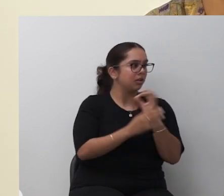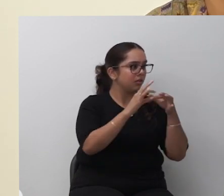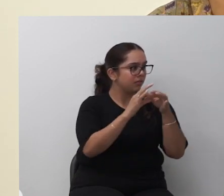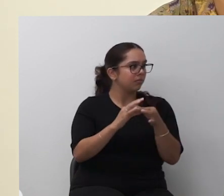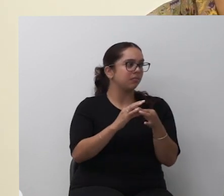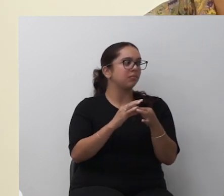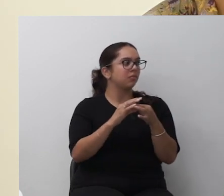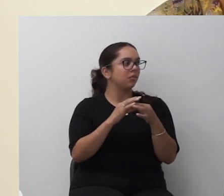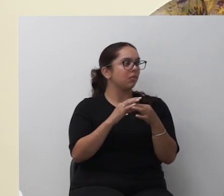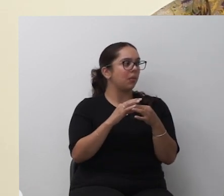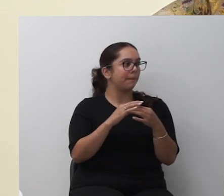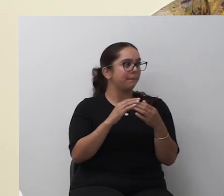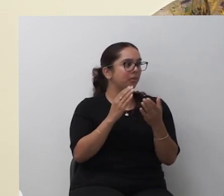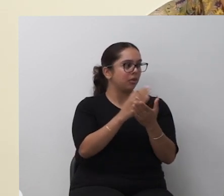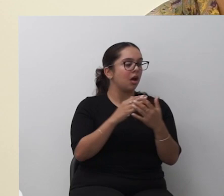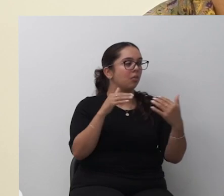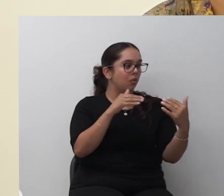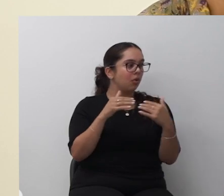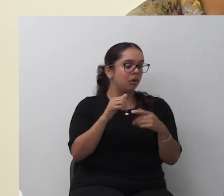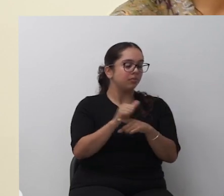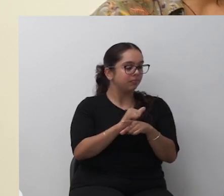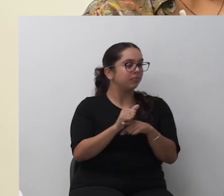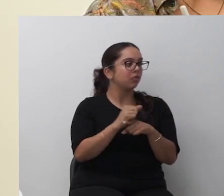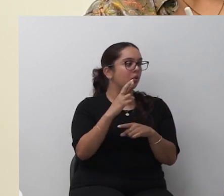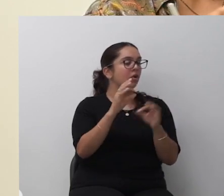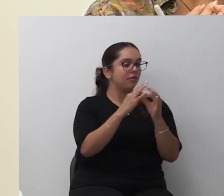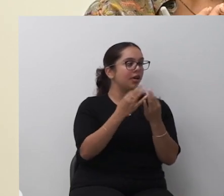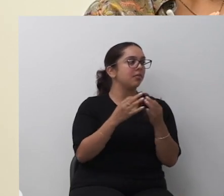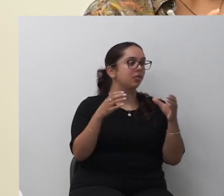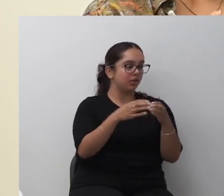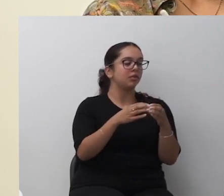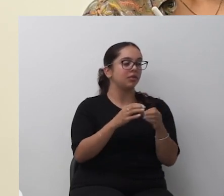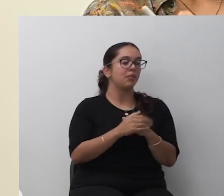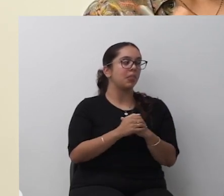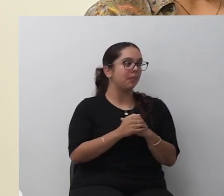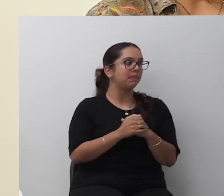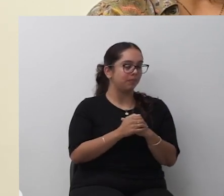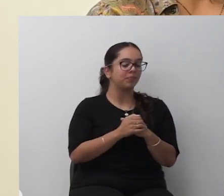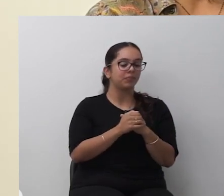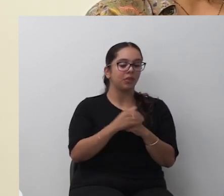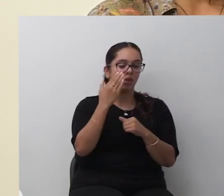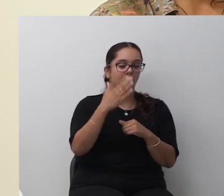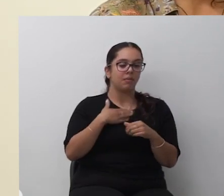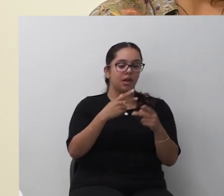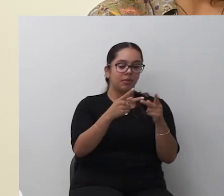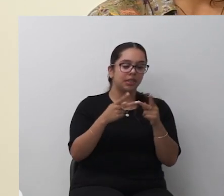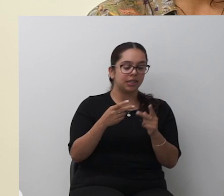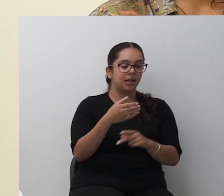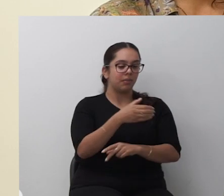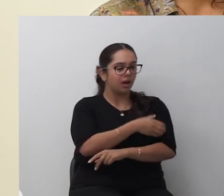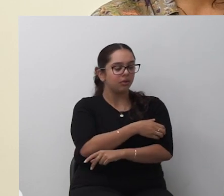Am I advocating for family reunions? And I think knowing my position and